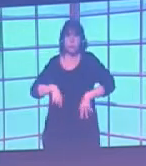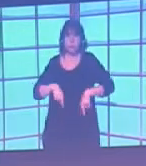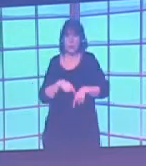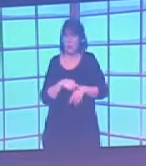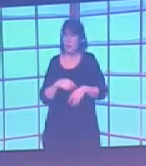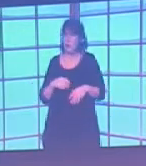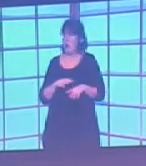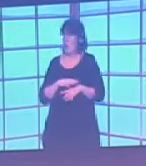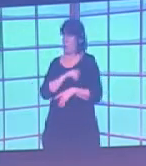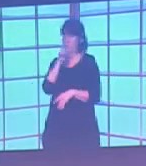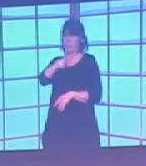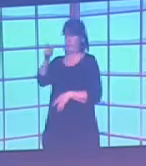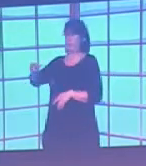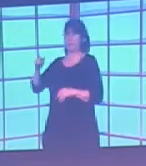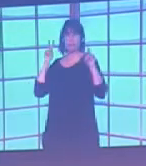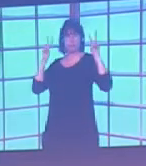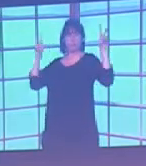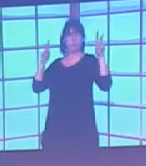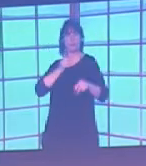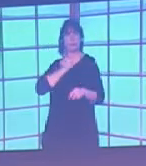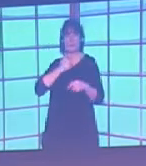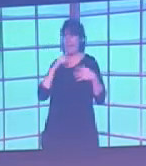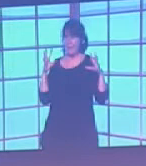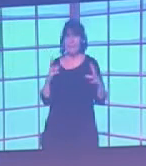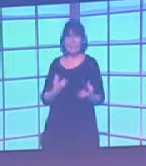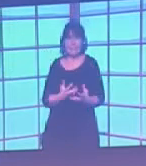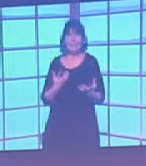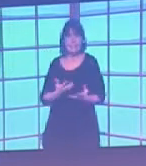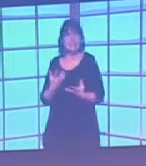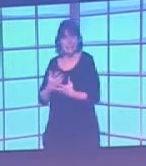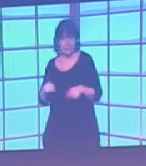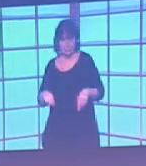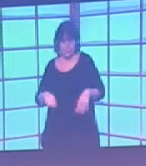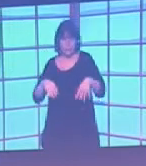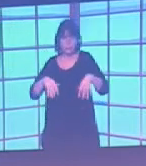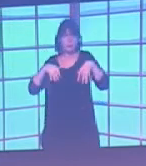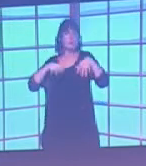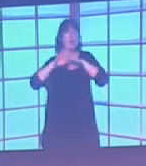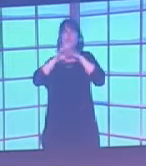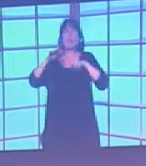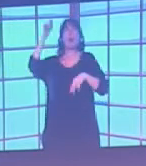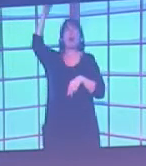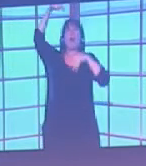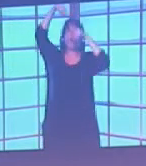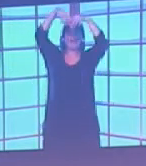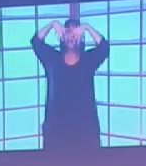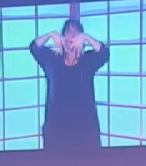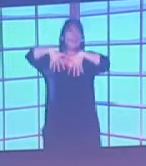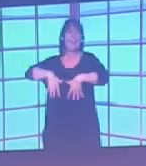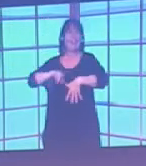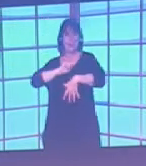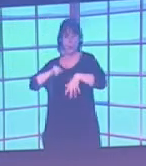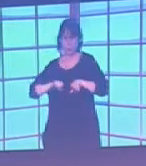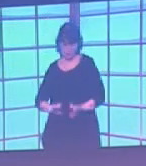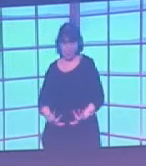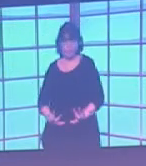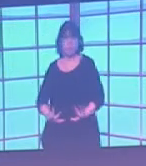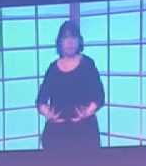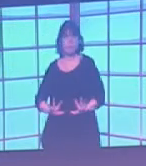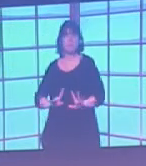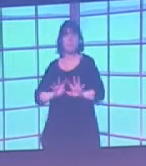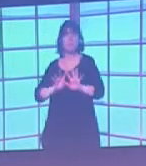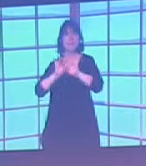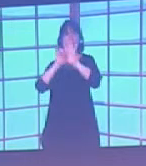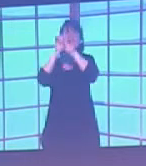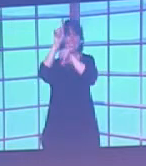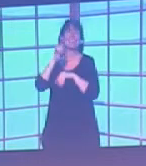more sophisticated NGO basis. But I think also, Volker's point, this has to come from the clubs, because the